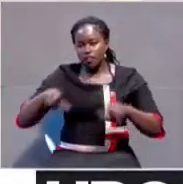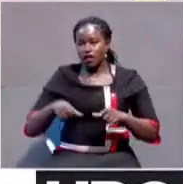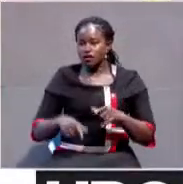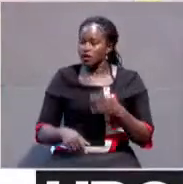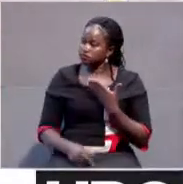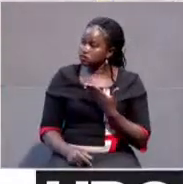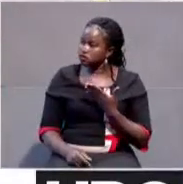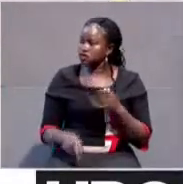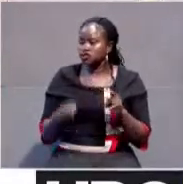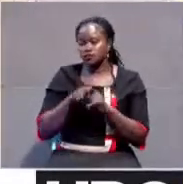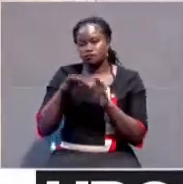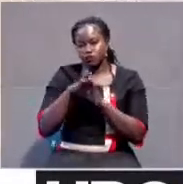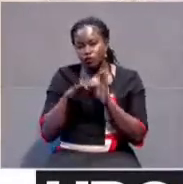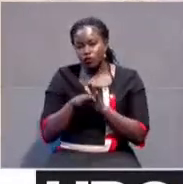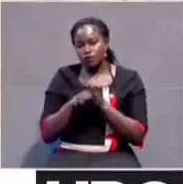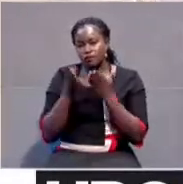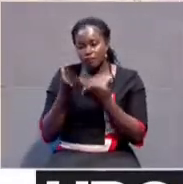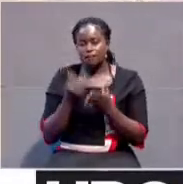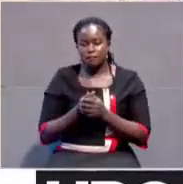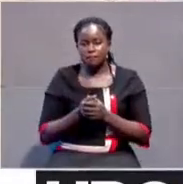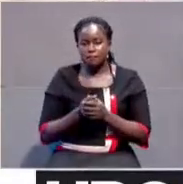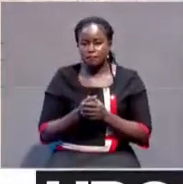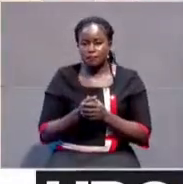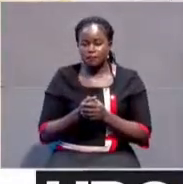the venture is located.